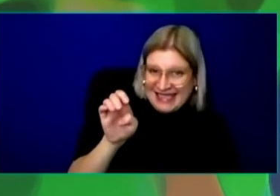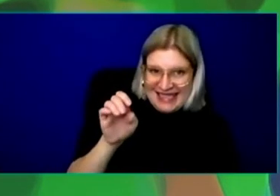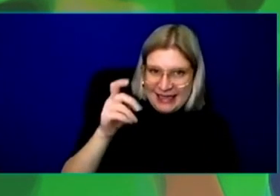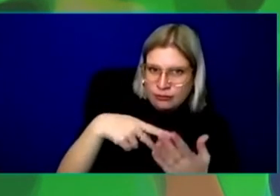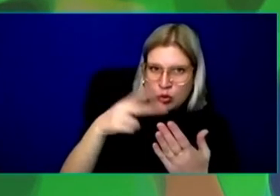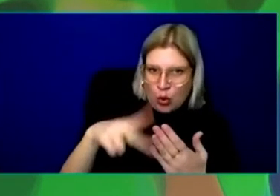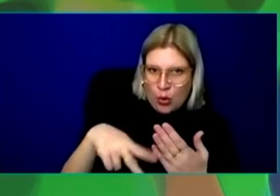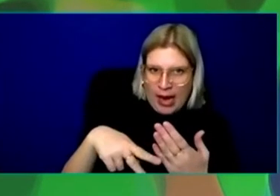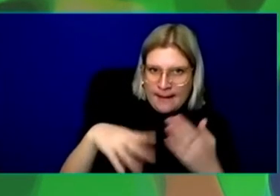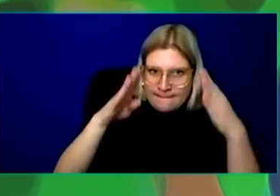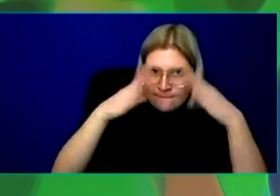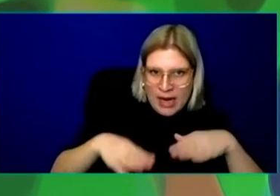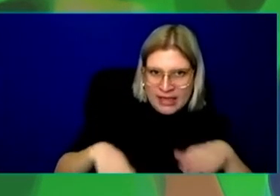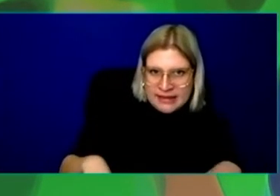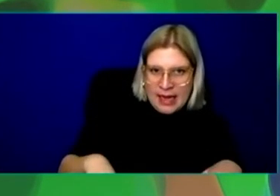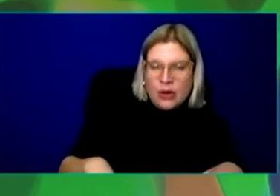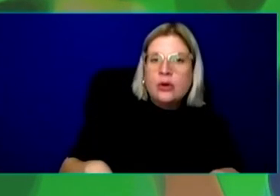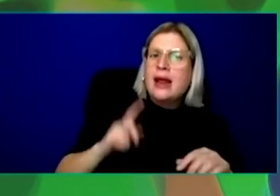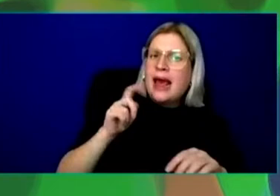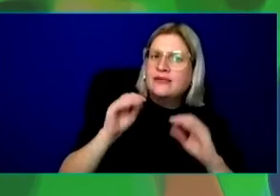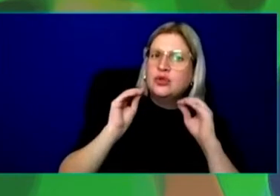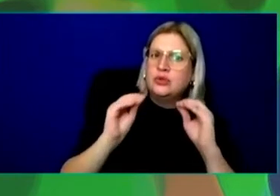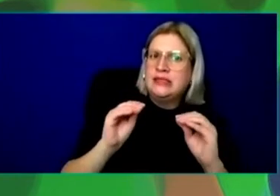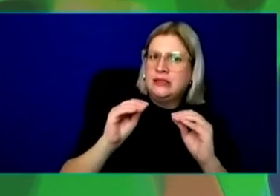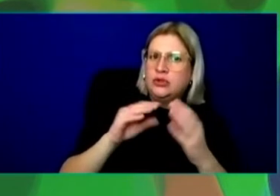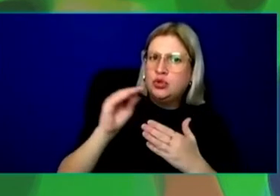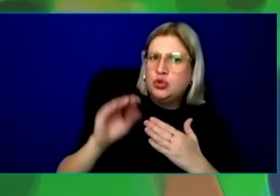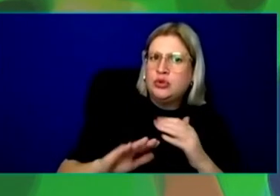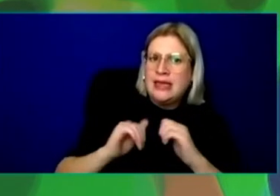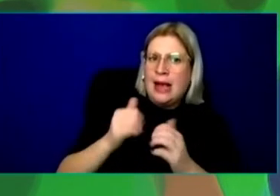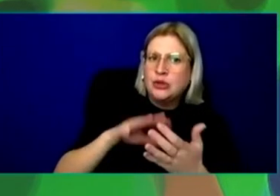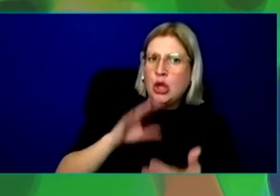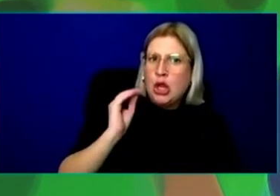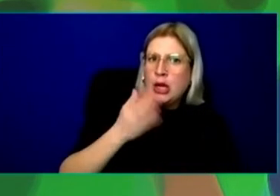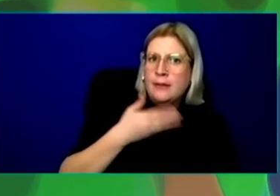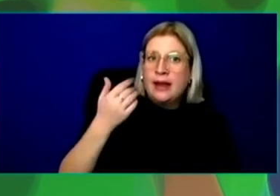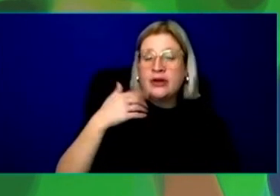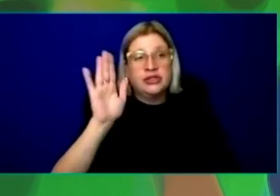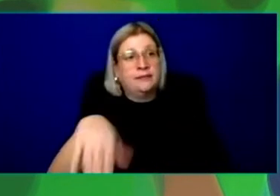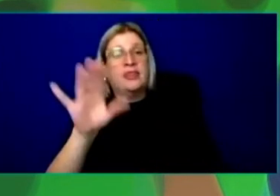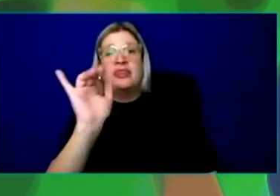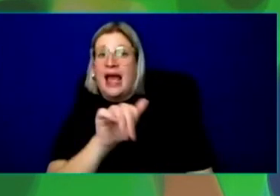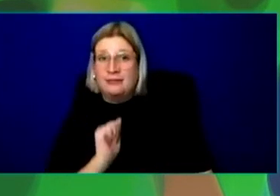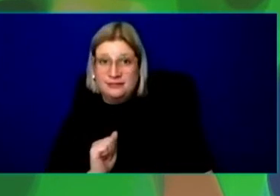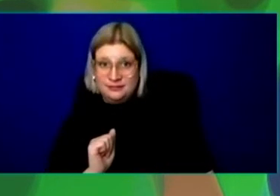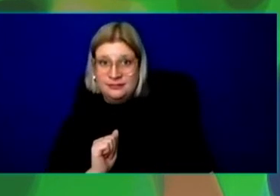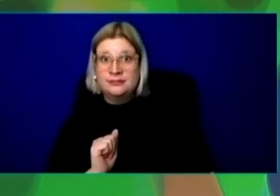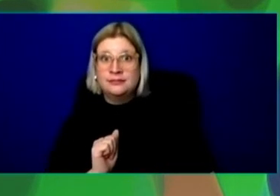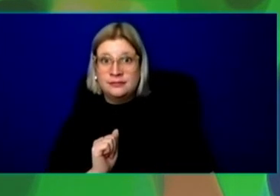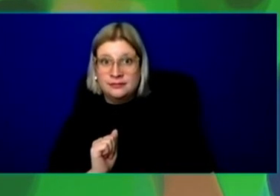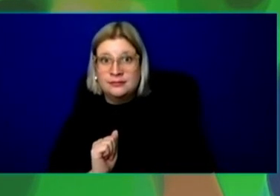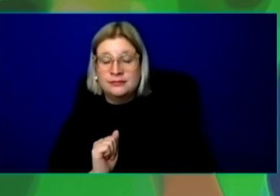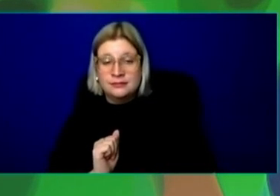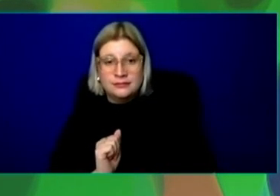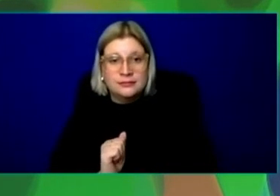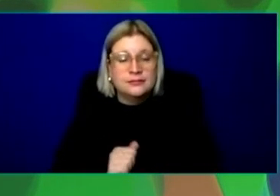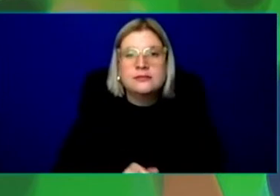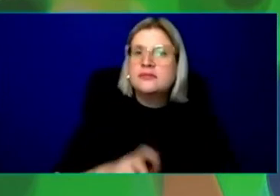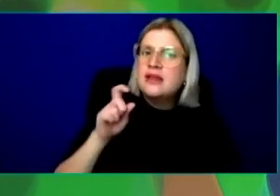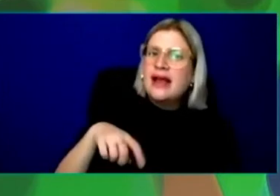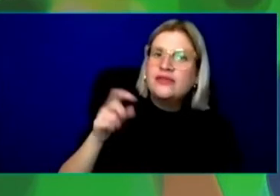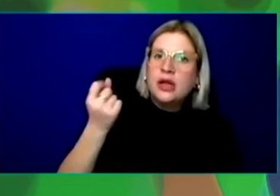we have to teach students how to learn better. You know, it's the first thing. Say that. You know, how to learn better, how to understand like, okay, this is how you learn